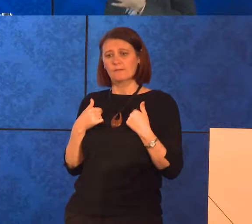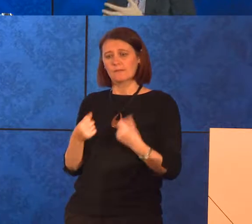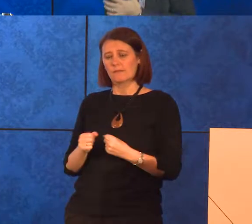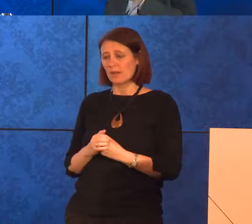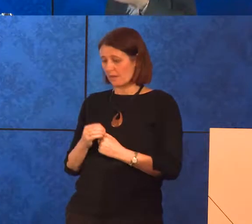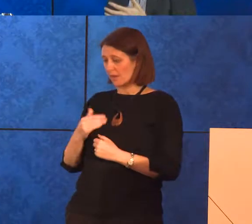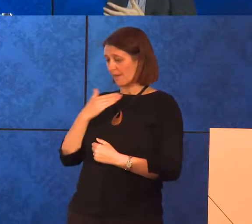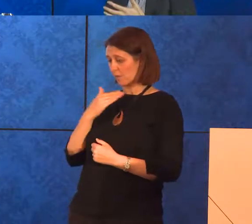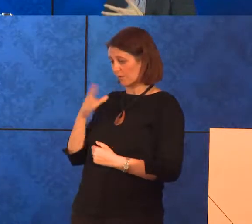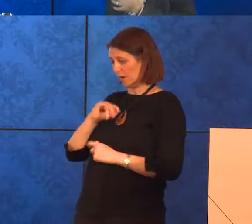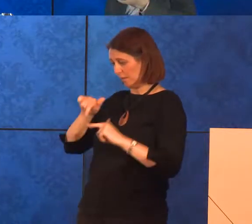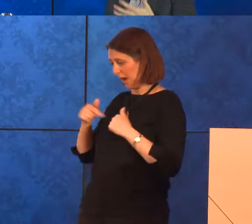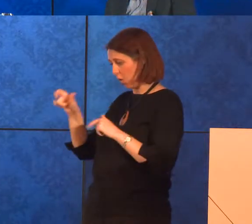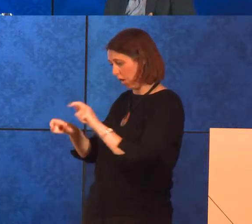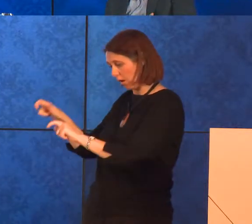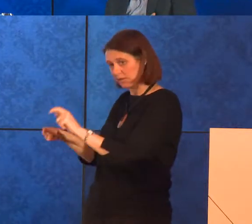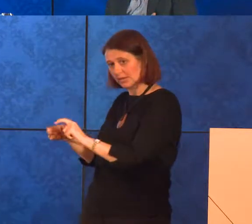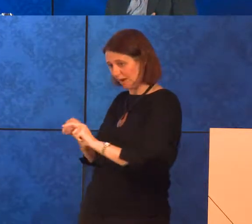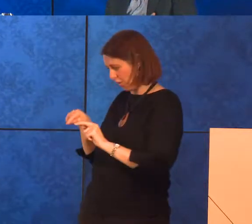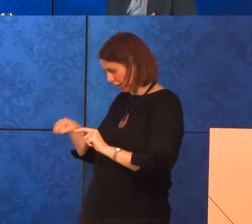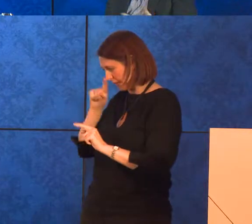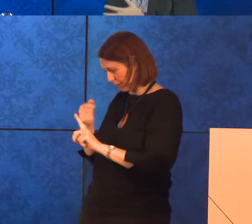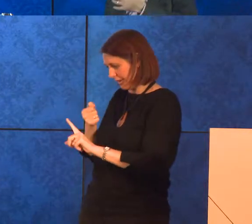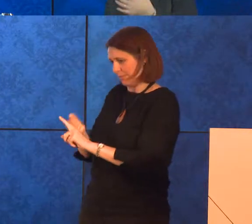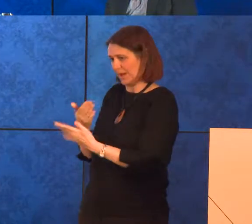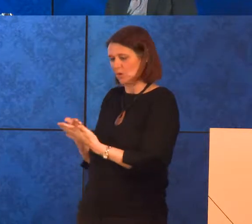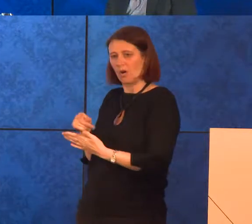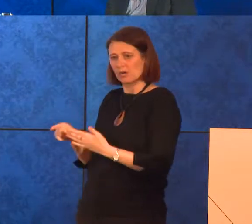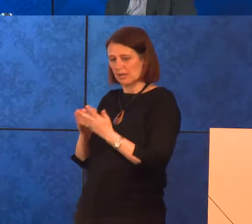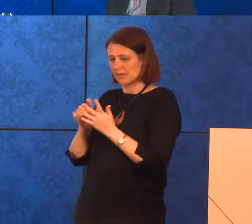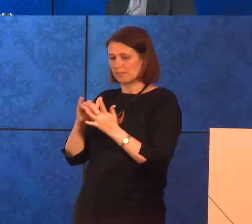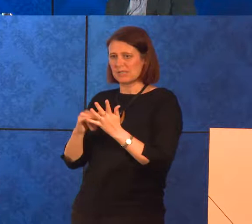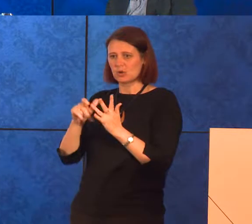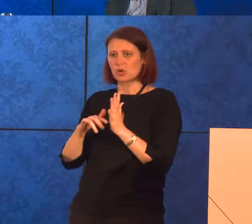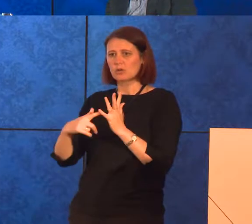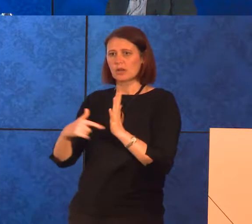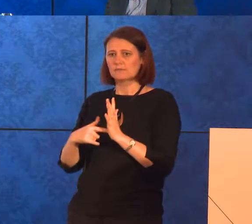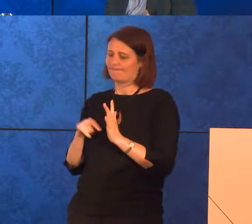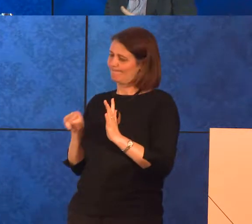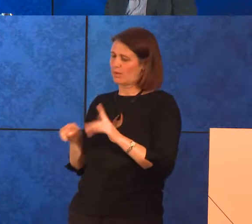our clients, the voice of people affected by misconduct was the